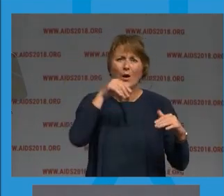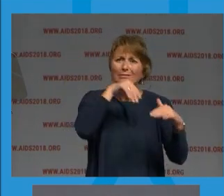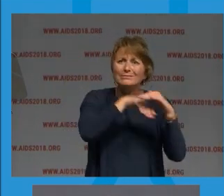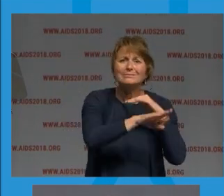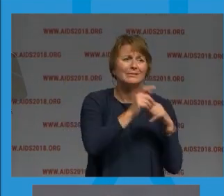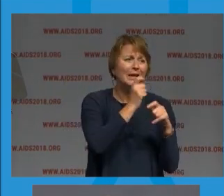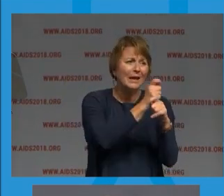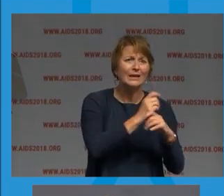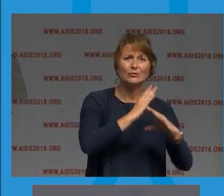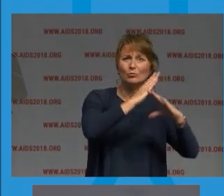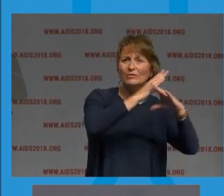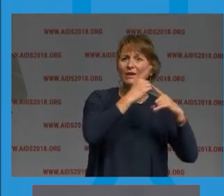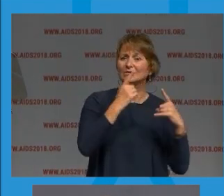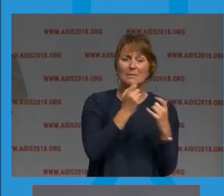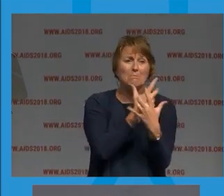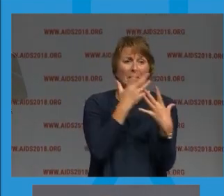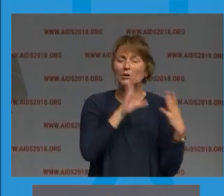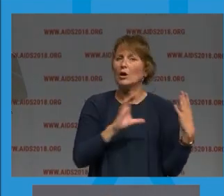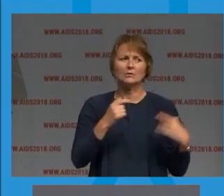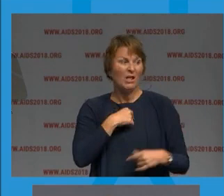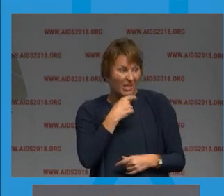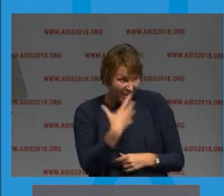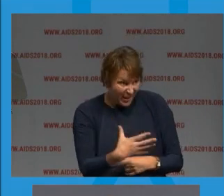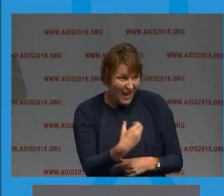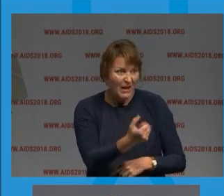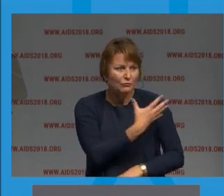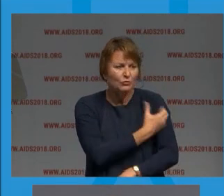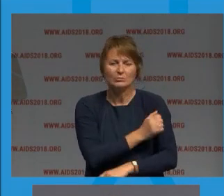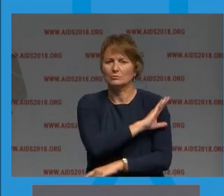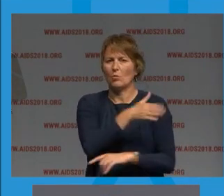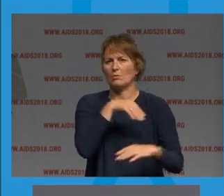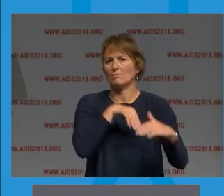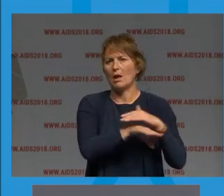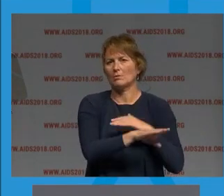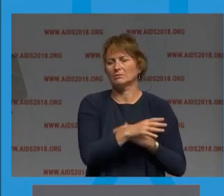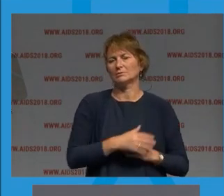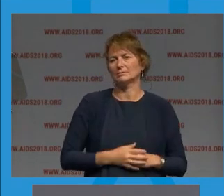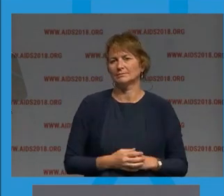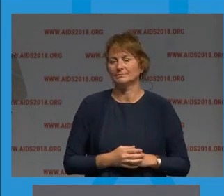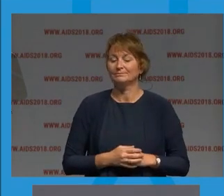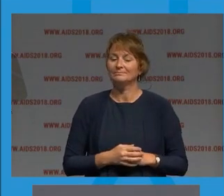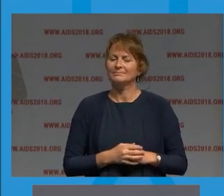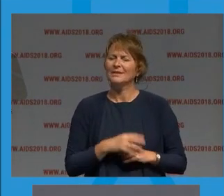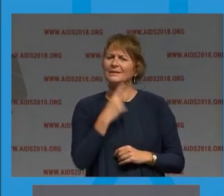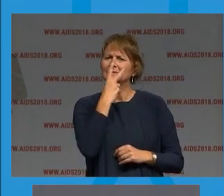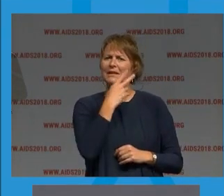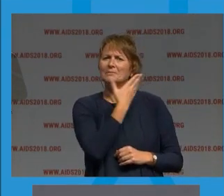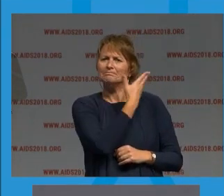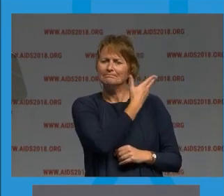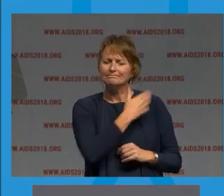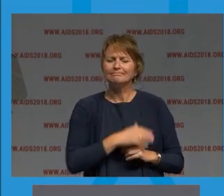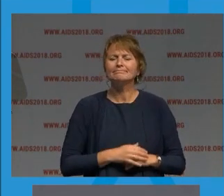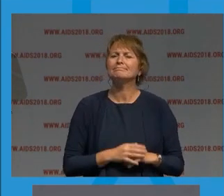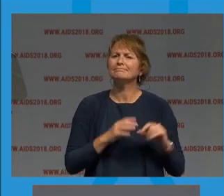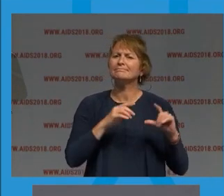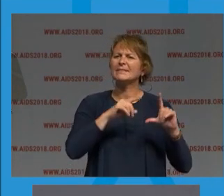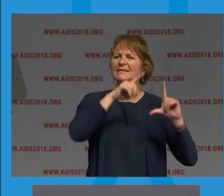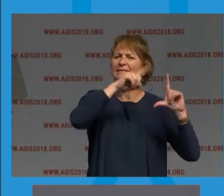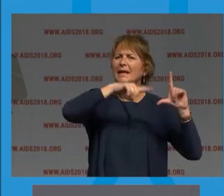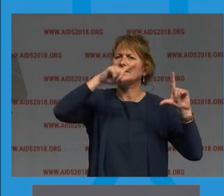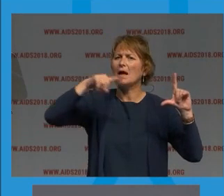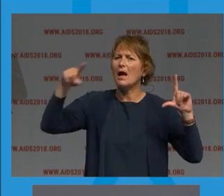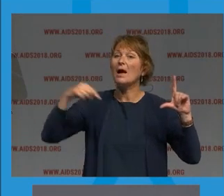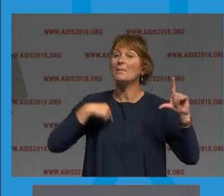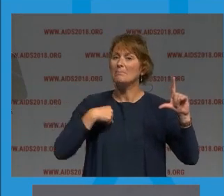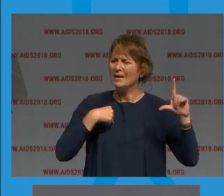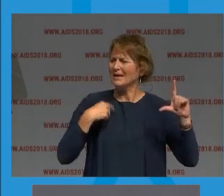and treatment services in many countries around the world. On this slide, you can see some data to support the observations